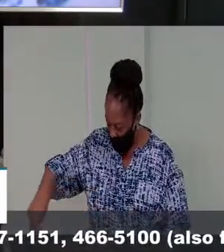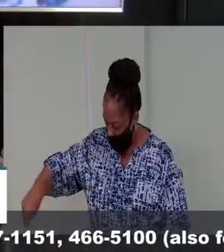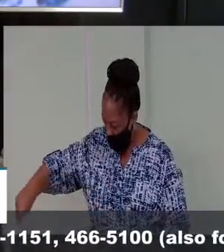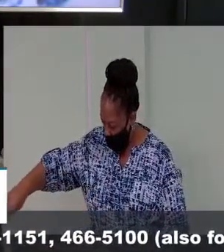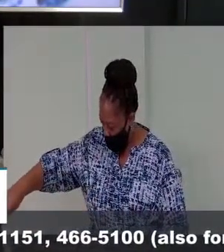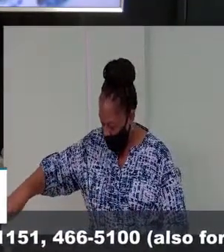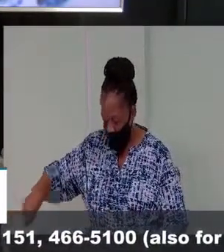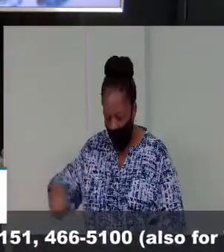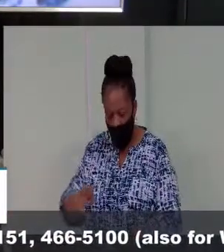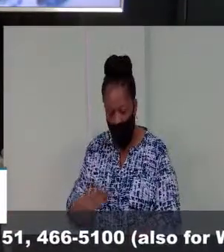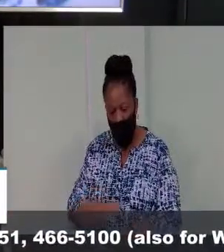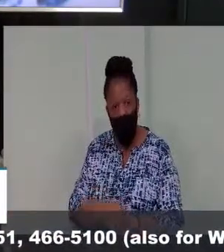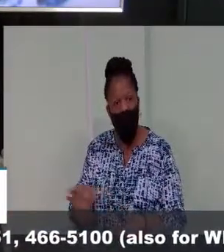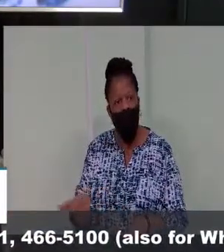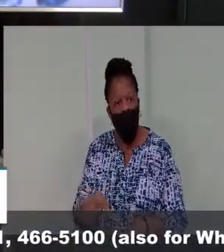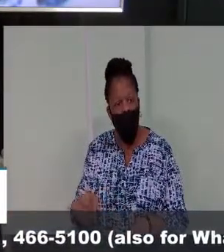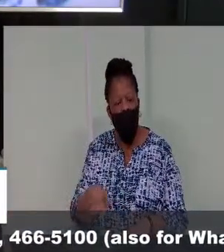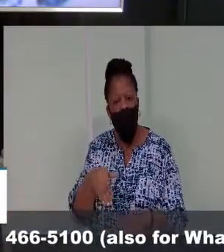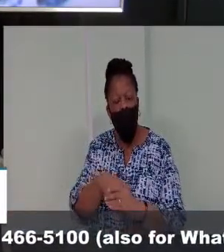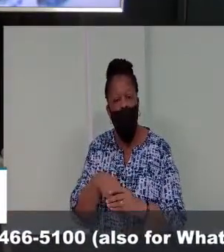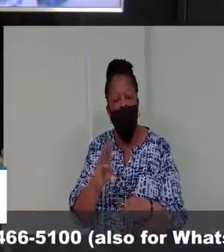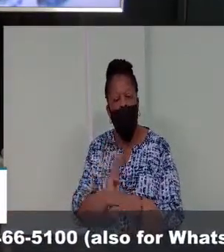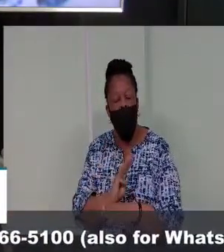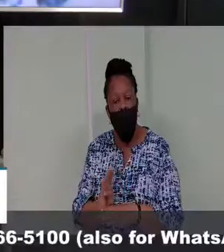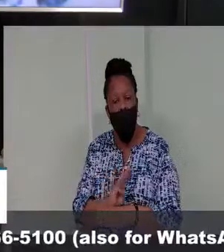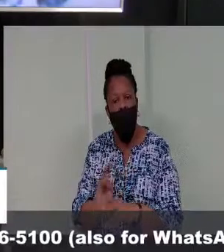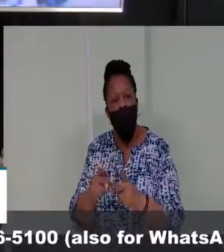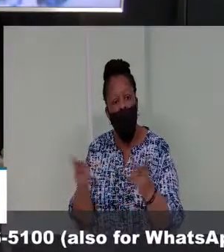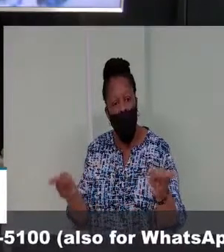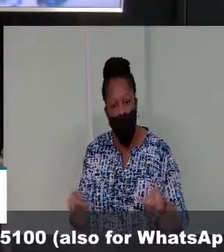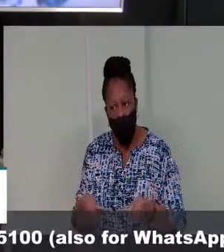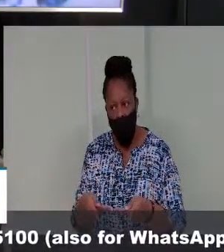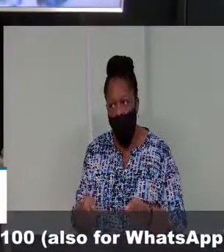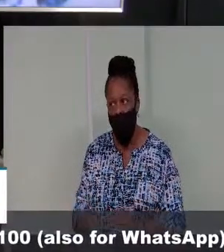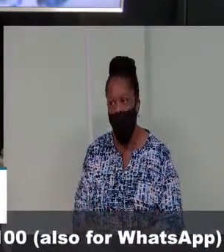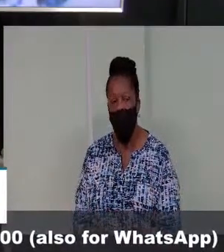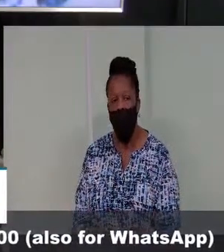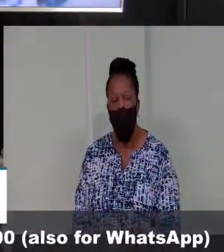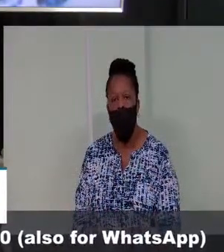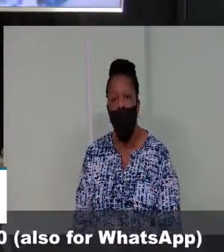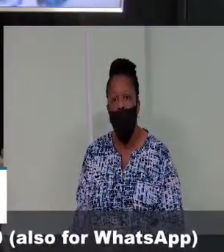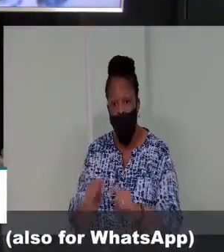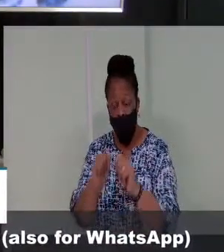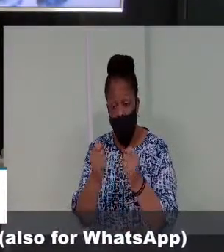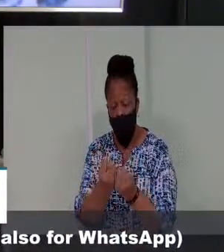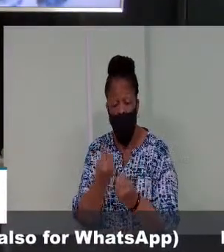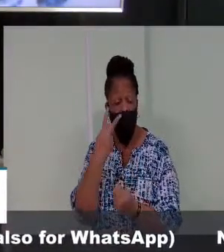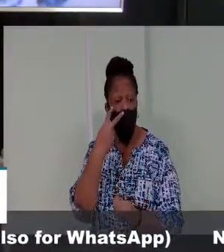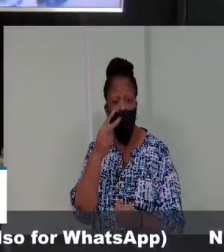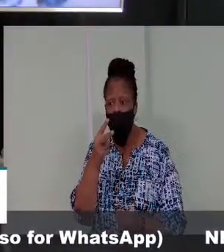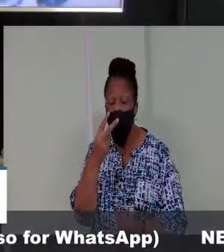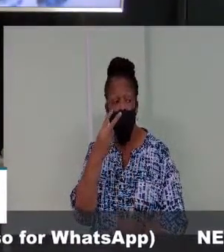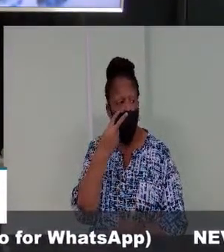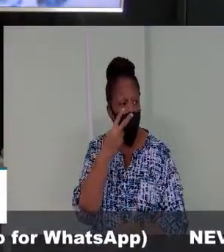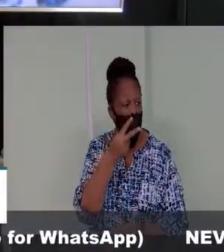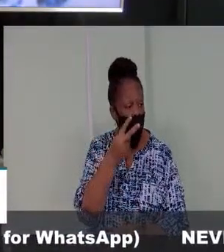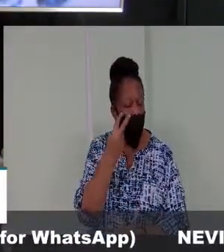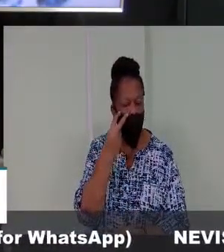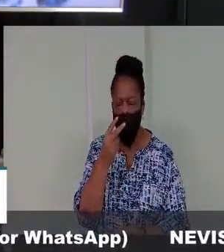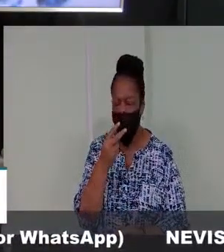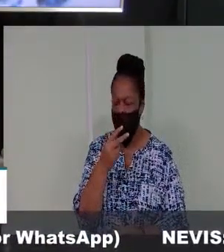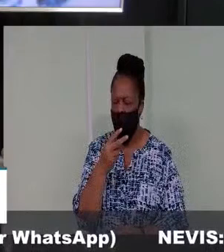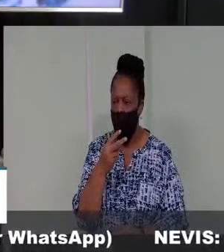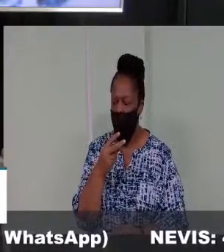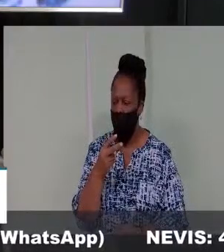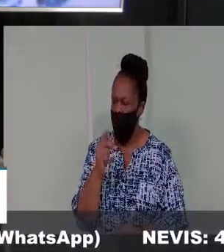goes out, and as they go out, every day they return with reports of the lack of compliance by a